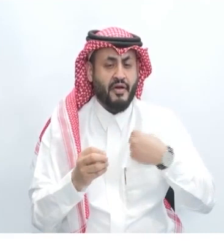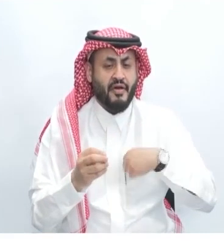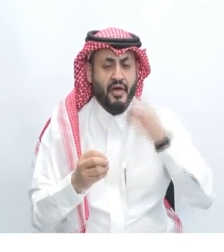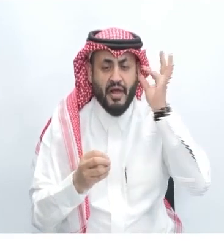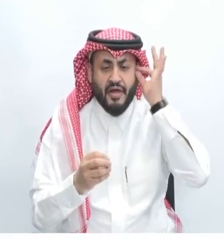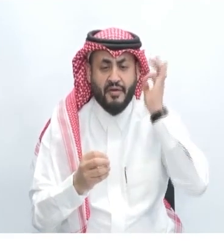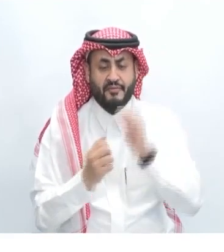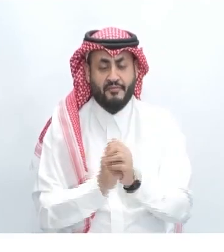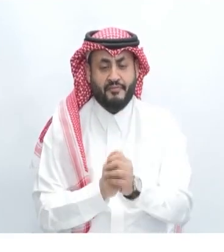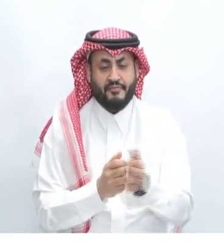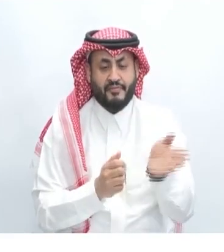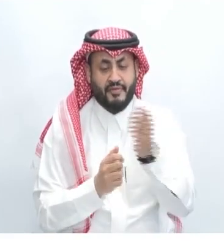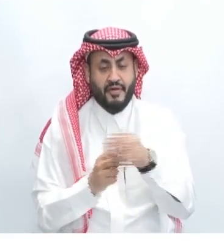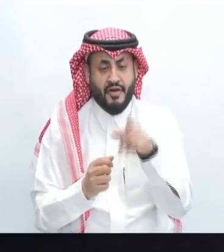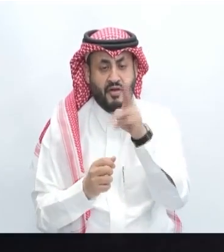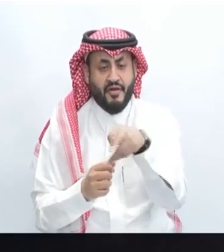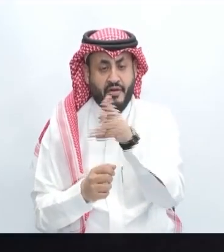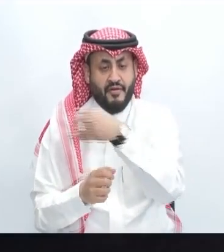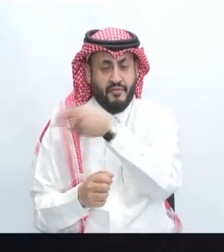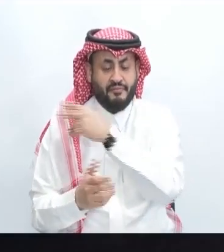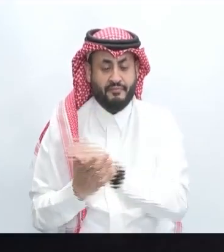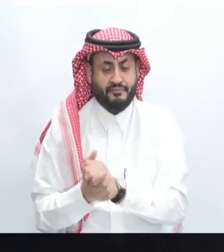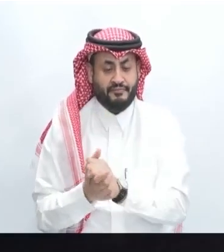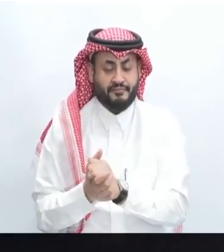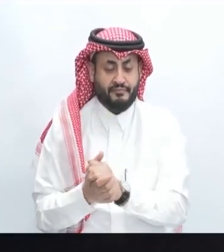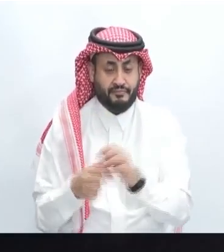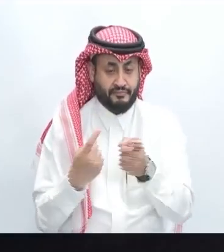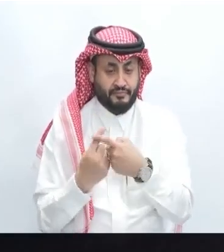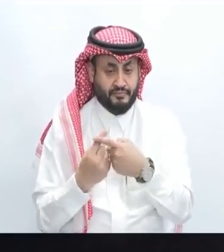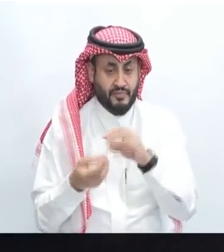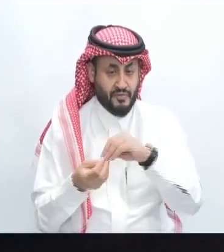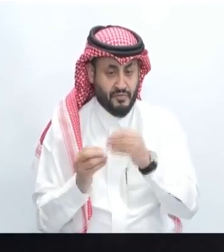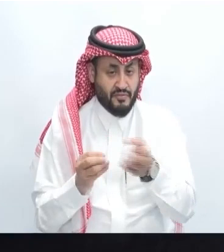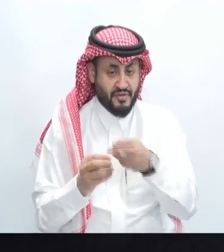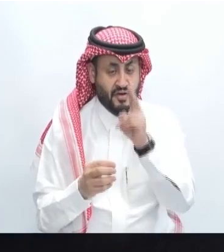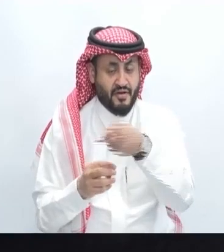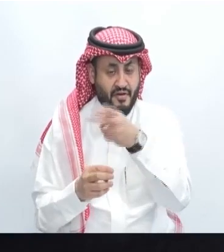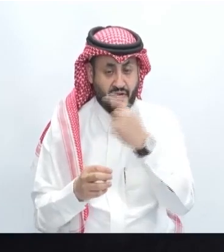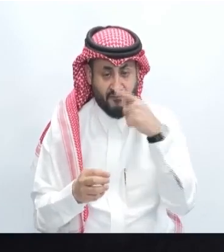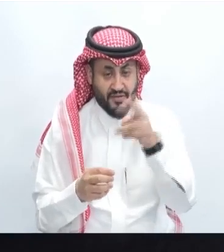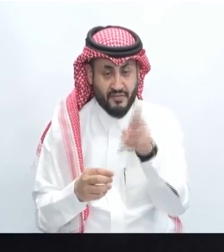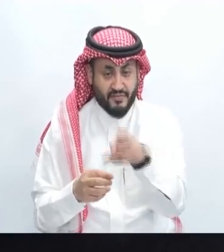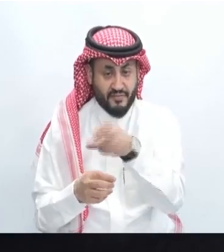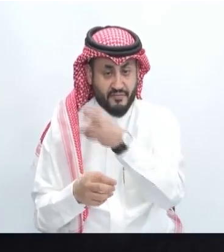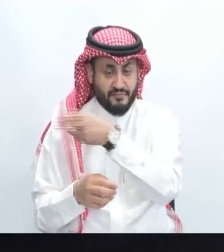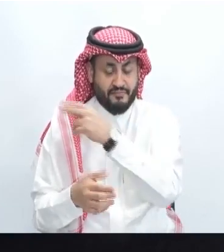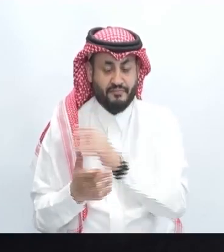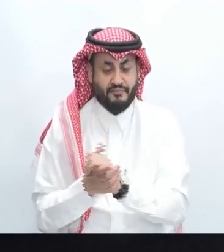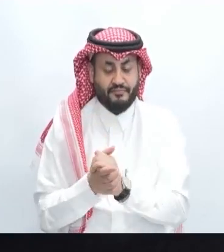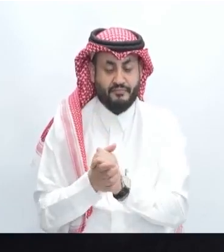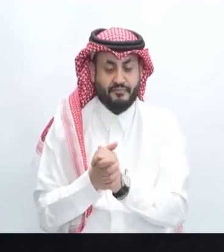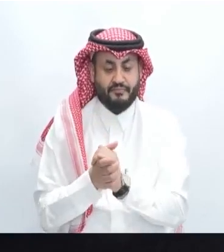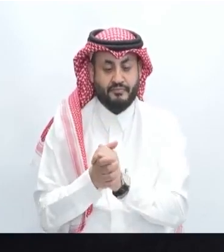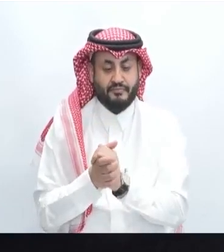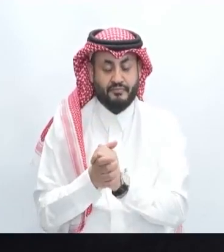also they have stripes. They are black and white and Also, they have stripes. So